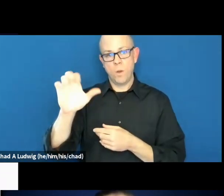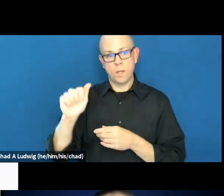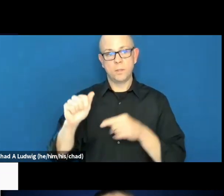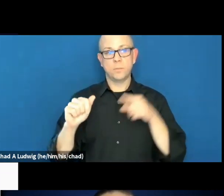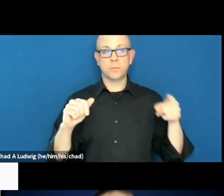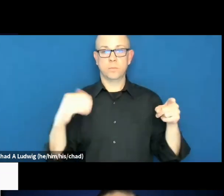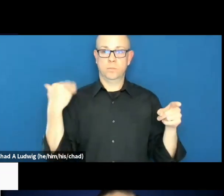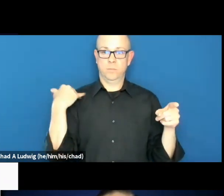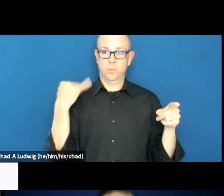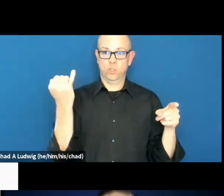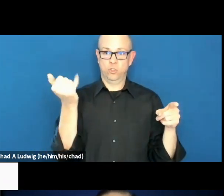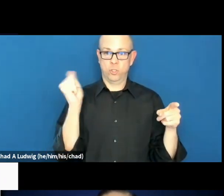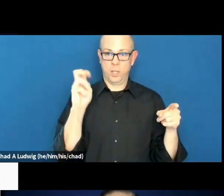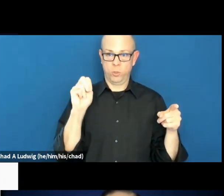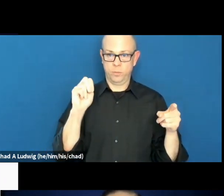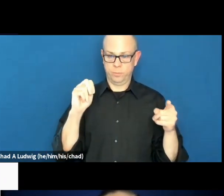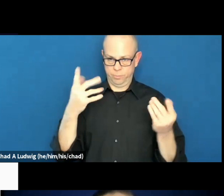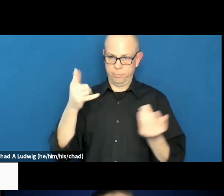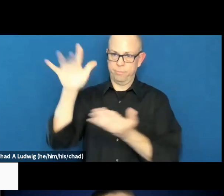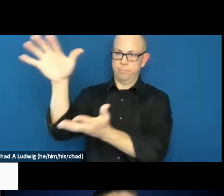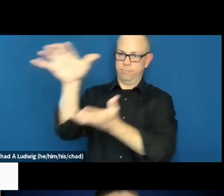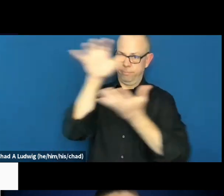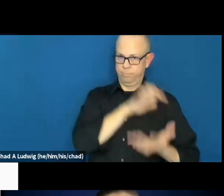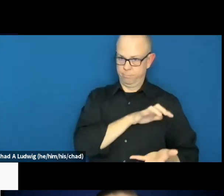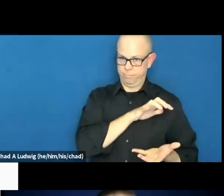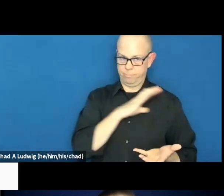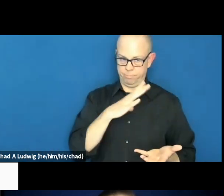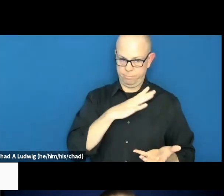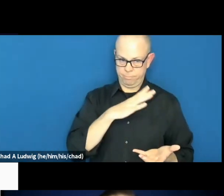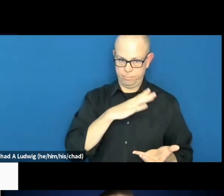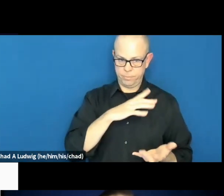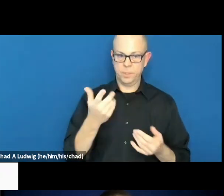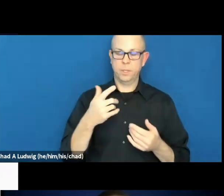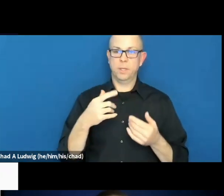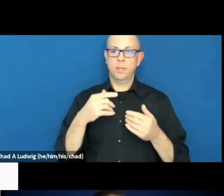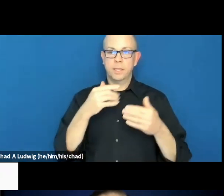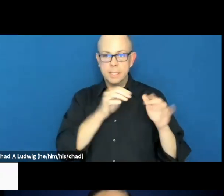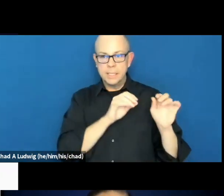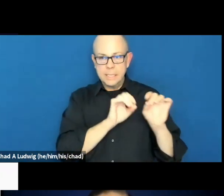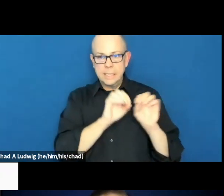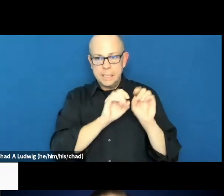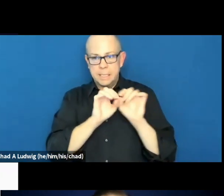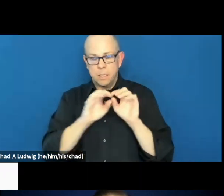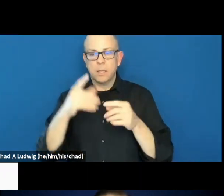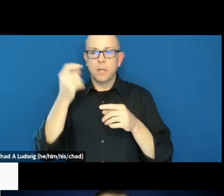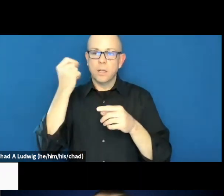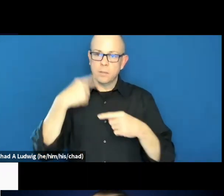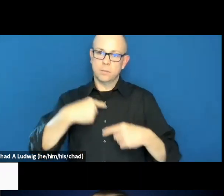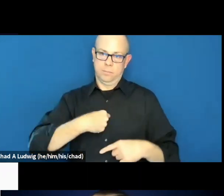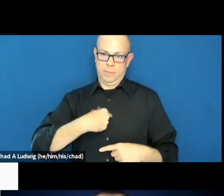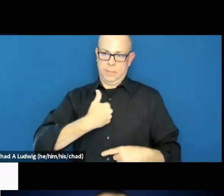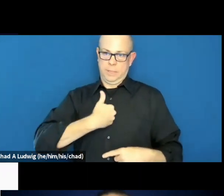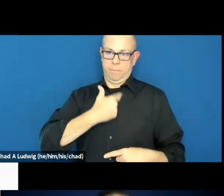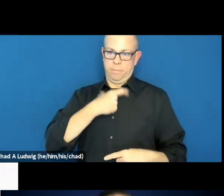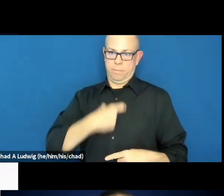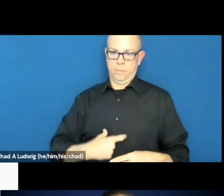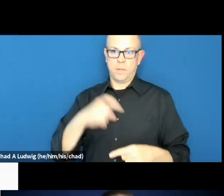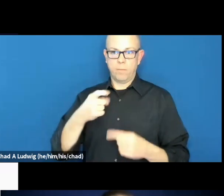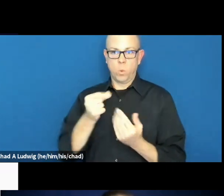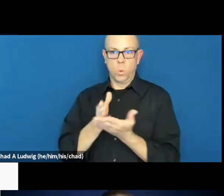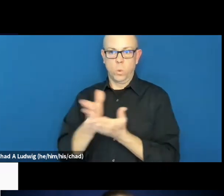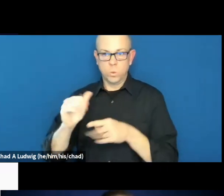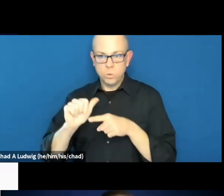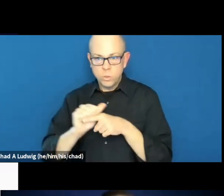grant timeline through VOCA. Started in January, we received funding, and we've been moving